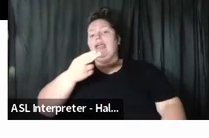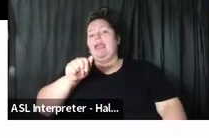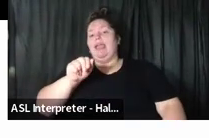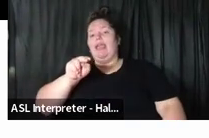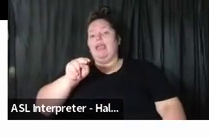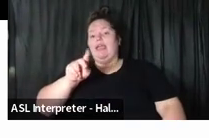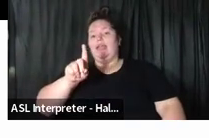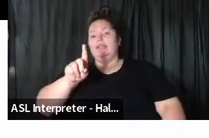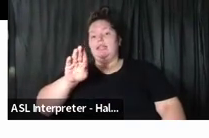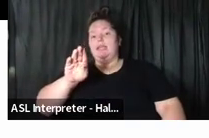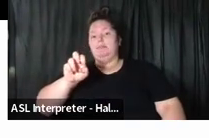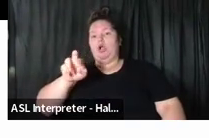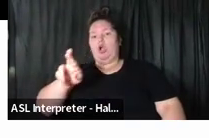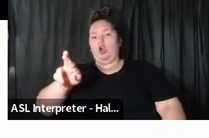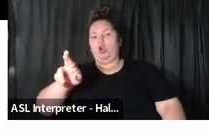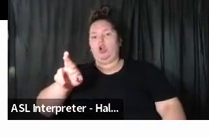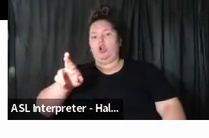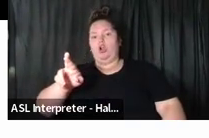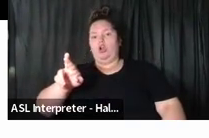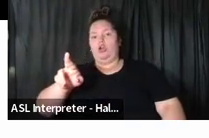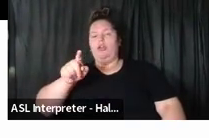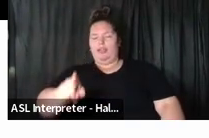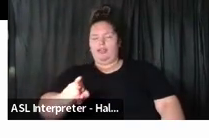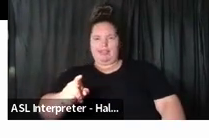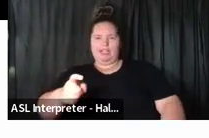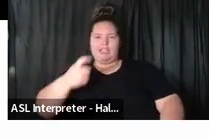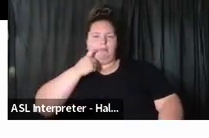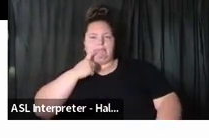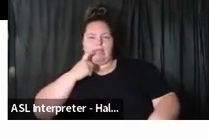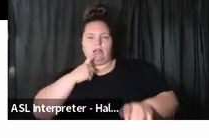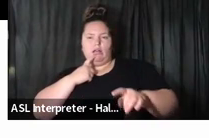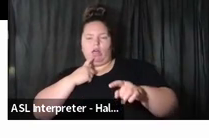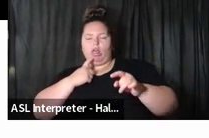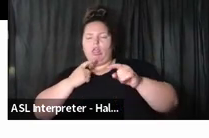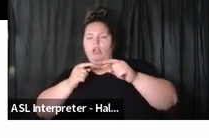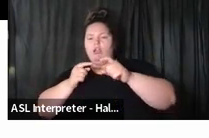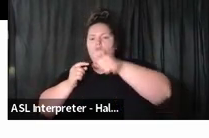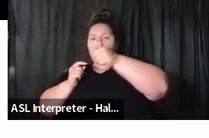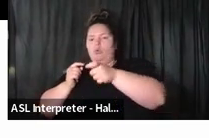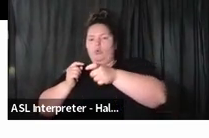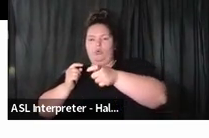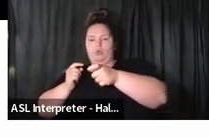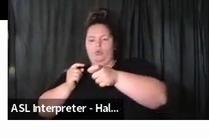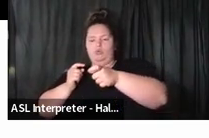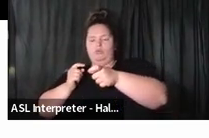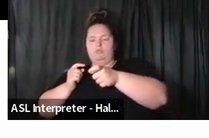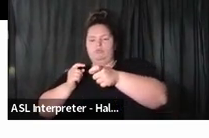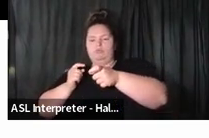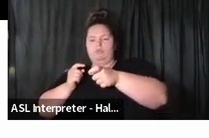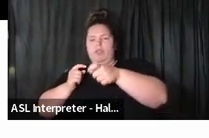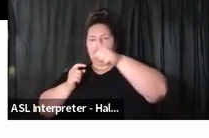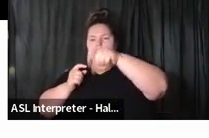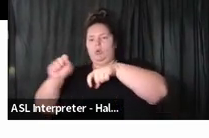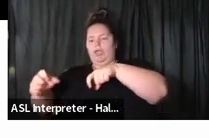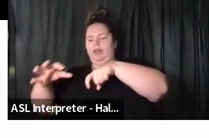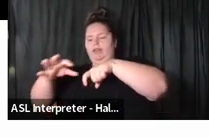put in, there's like the metal loop kind of on the side of your car door. And you can put that in there and it helps give